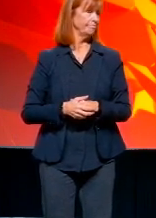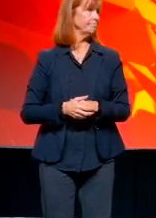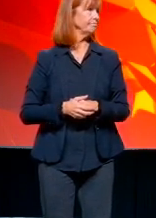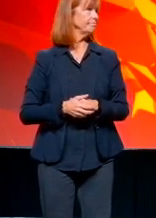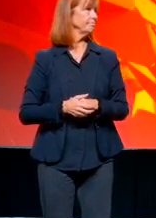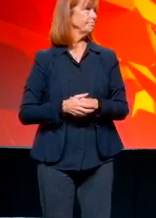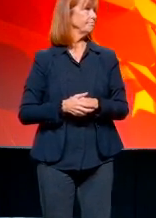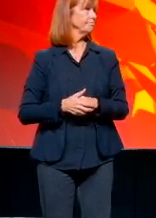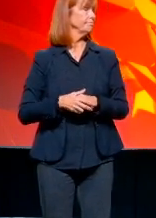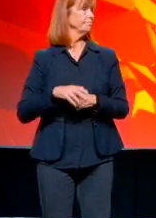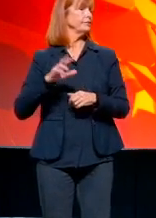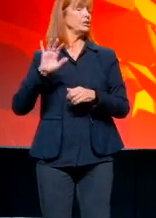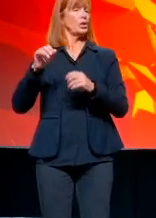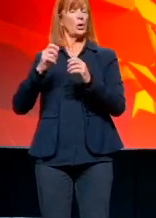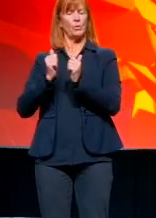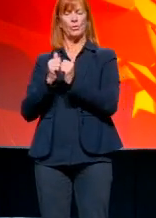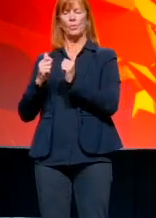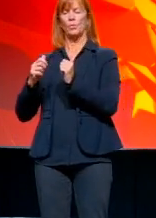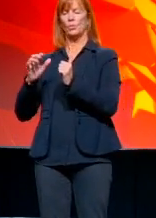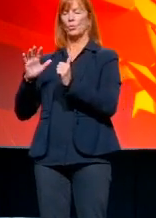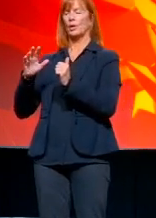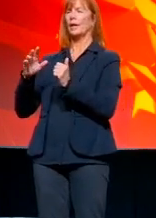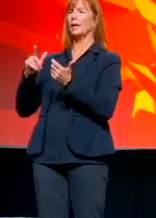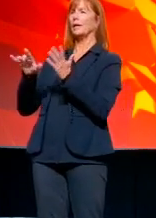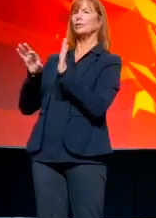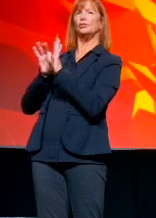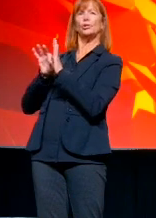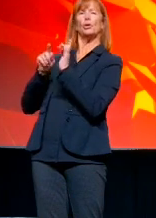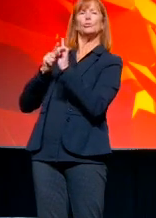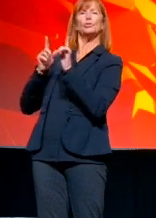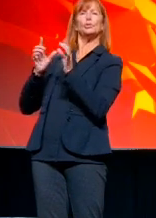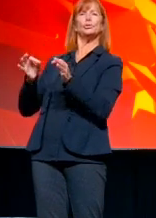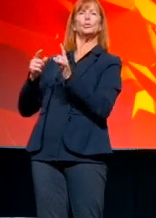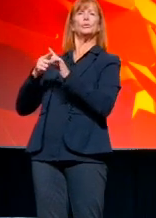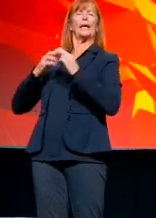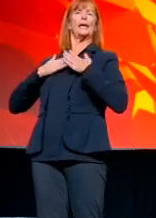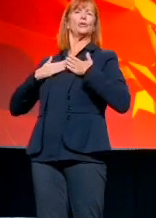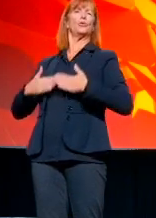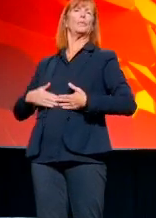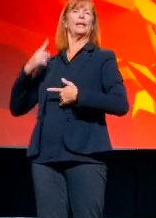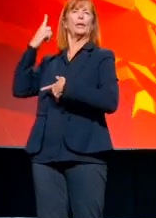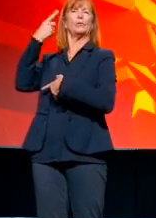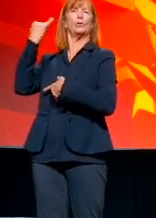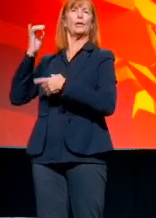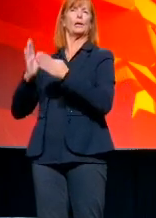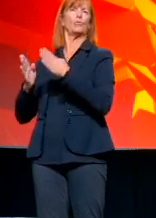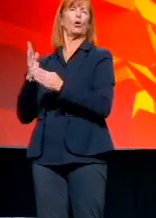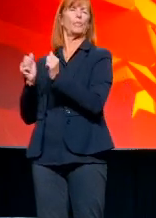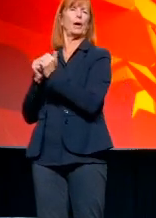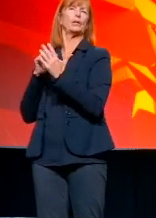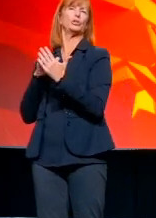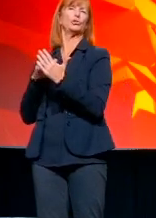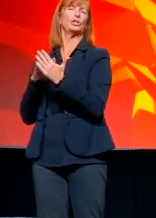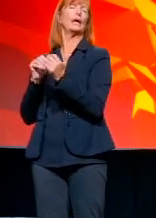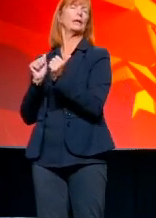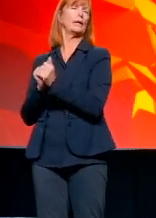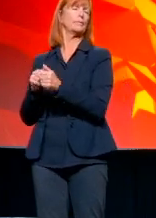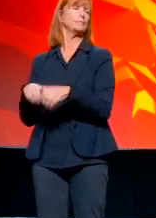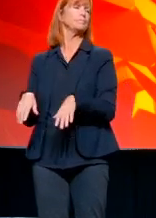embodied agents, so we choose to use humanoid as a versatile hardware platform to study our research